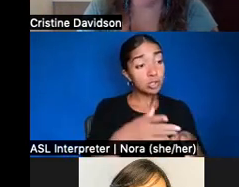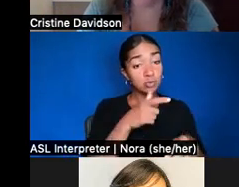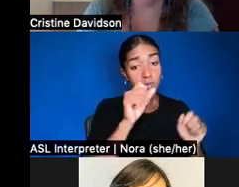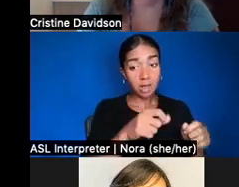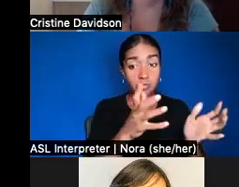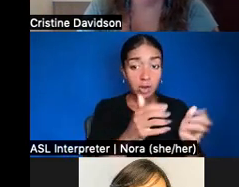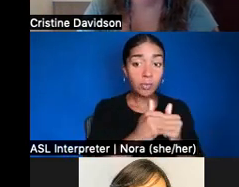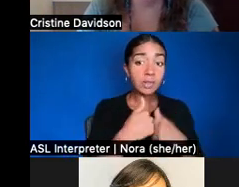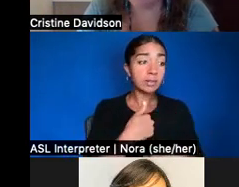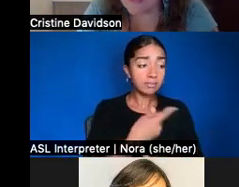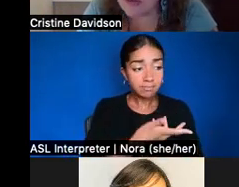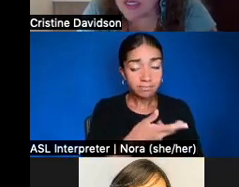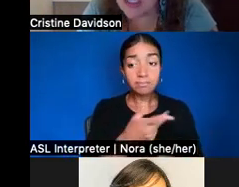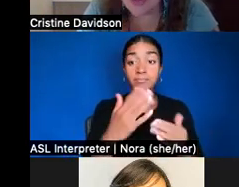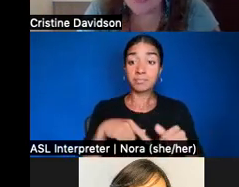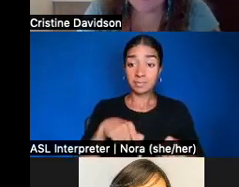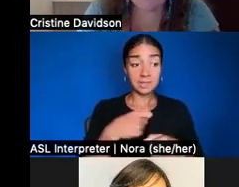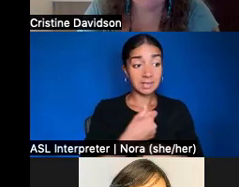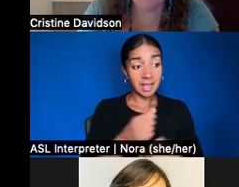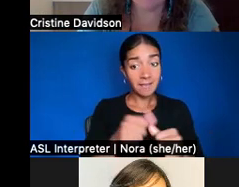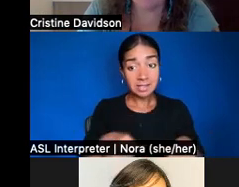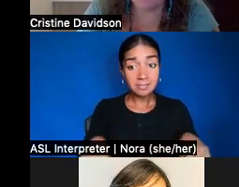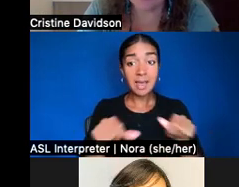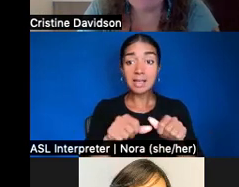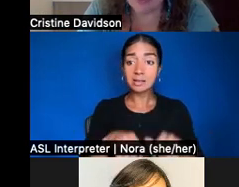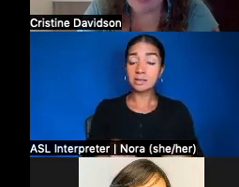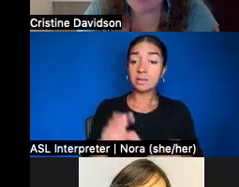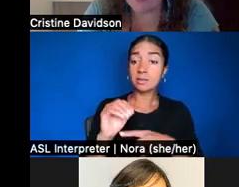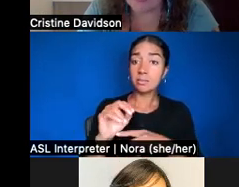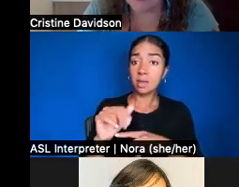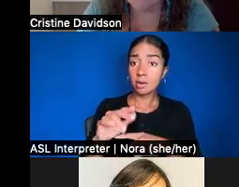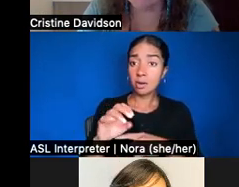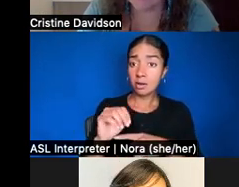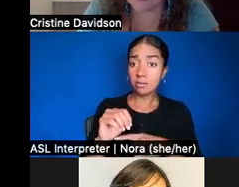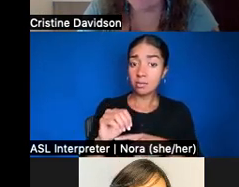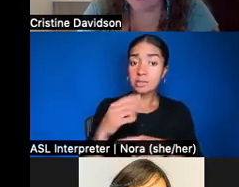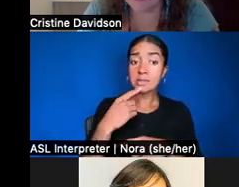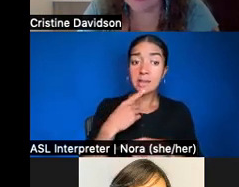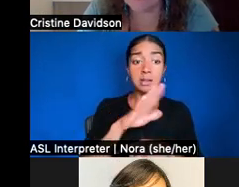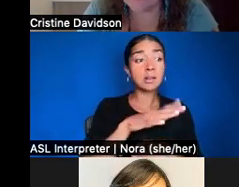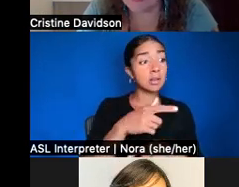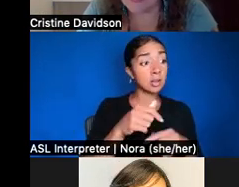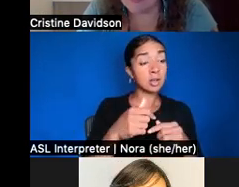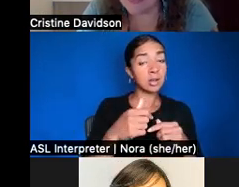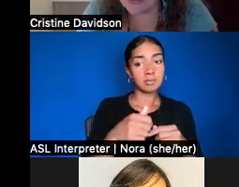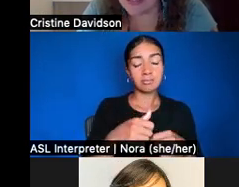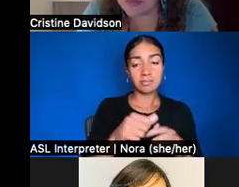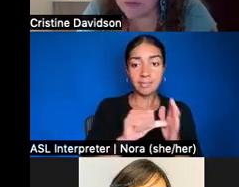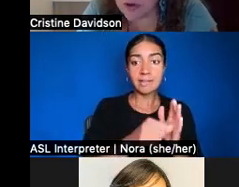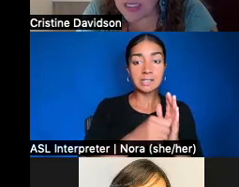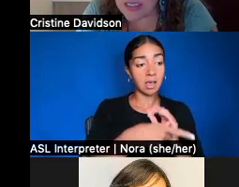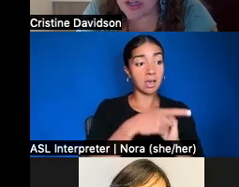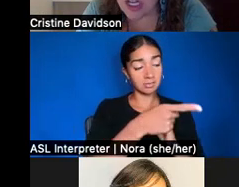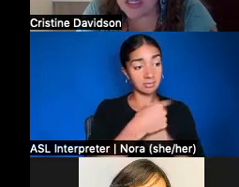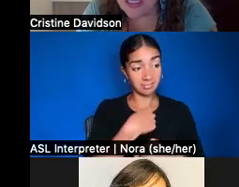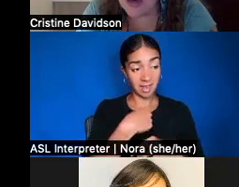place. Marion said, reassure the victim that you believe them. They're in a safe place. Daniel said,